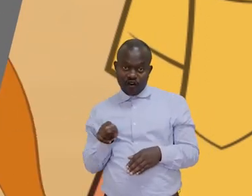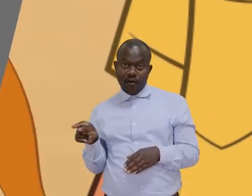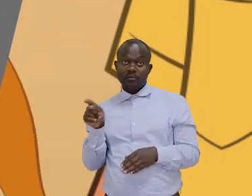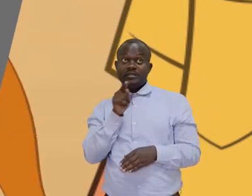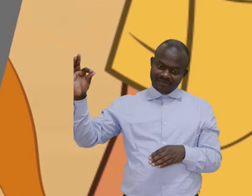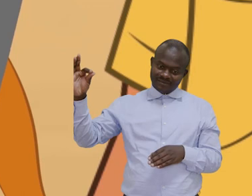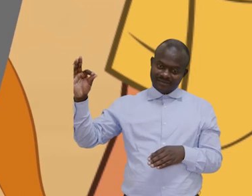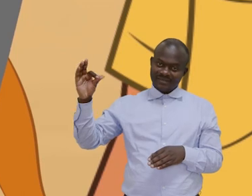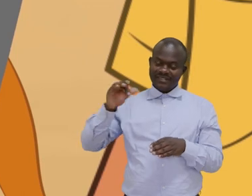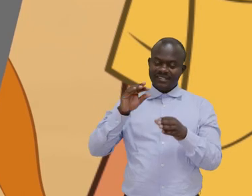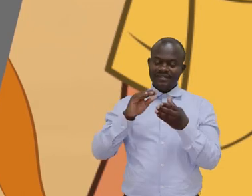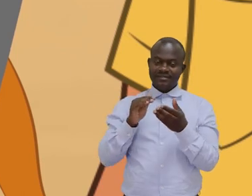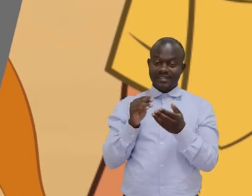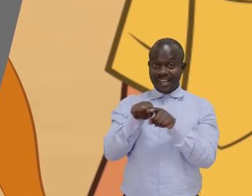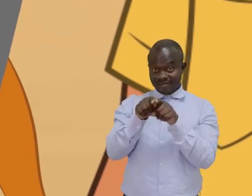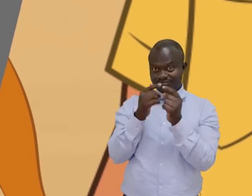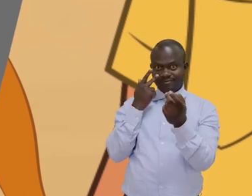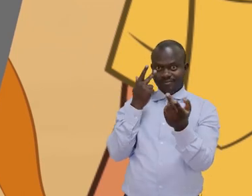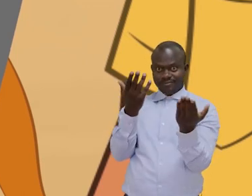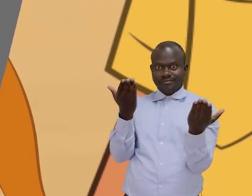Like this.